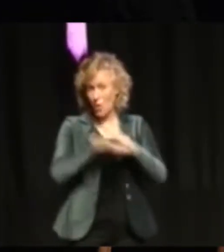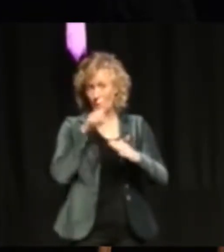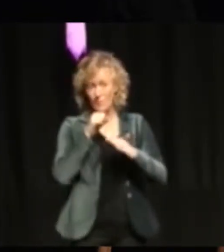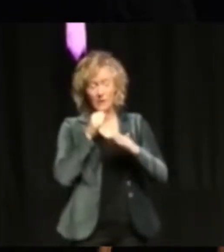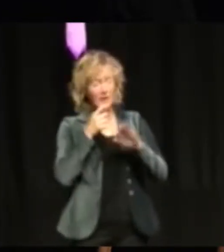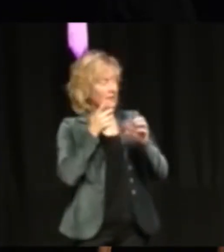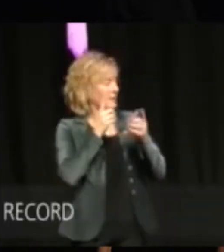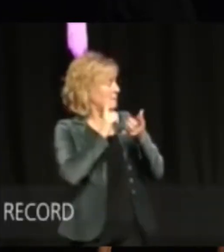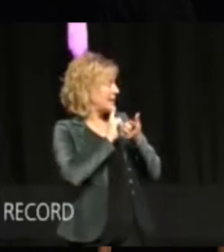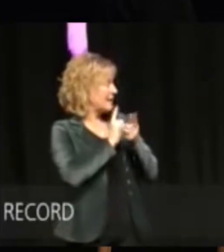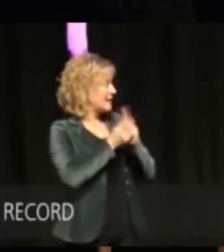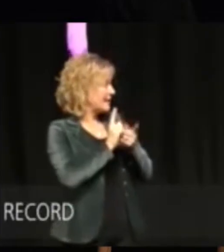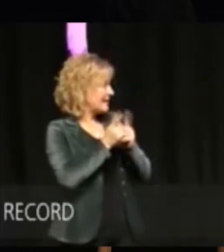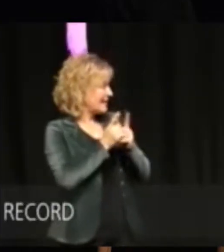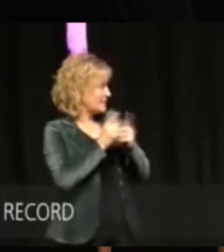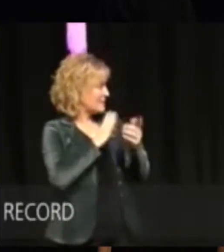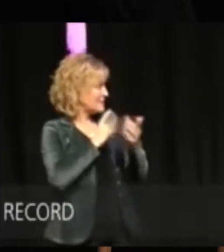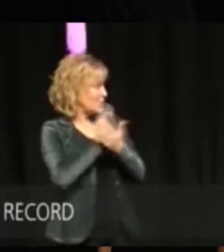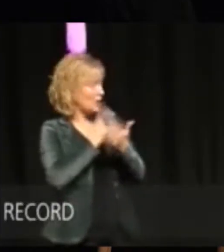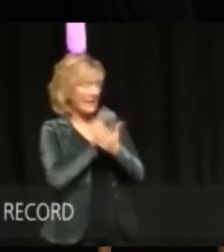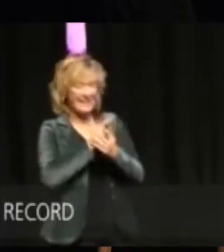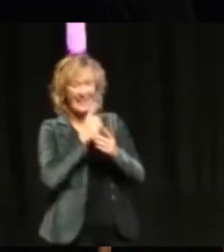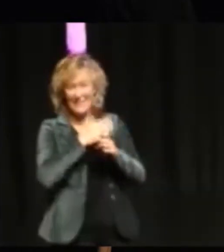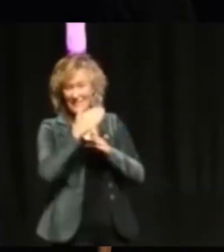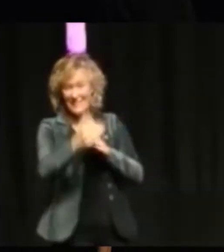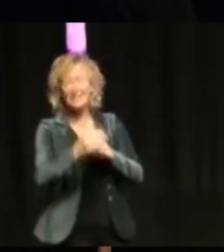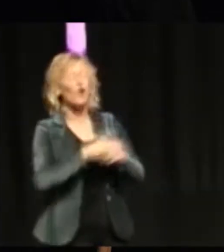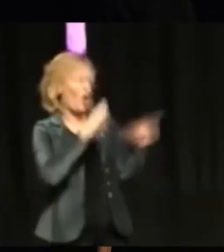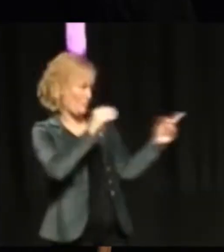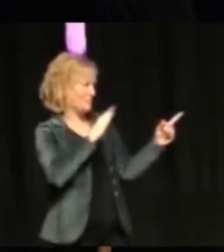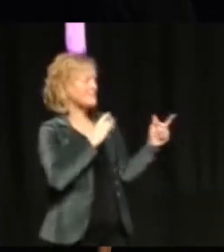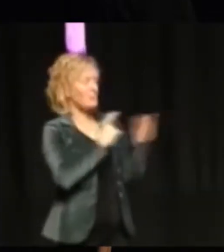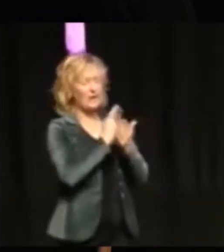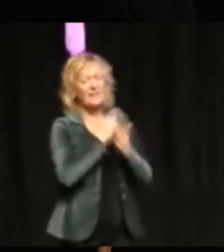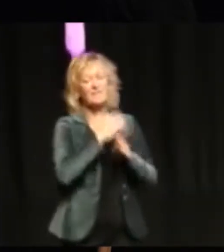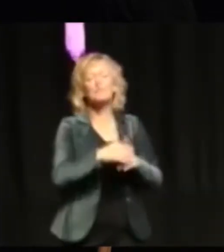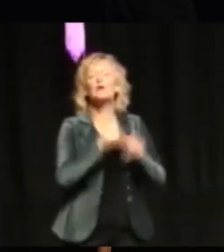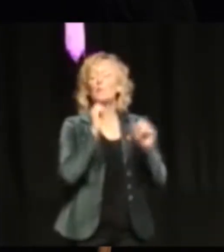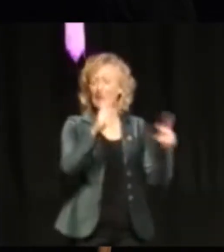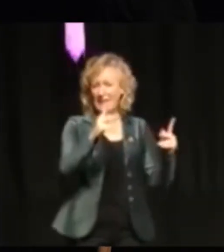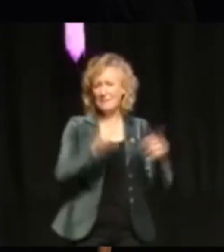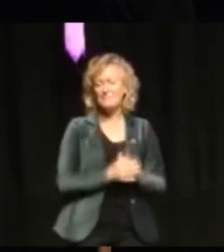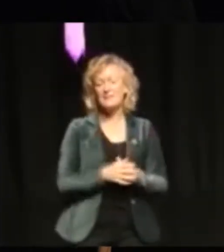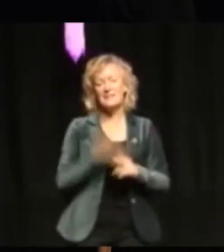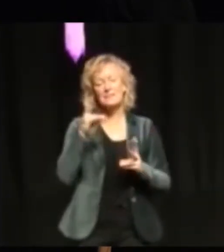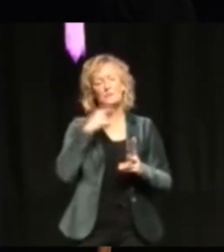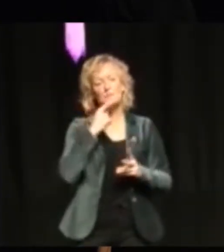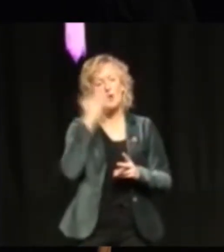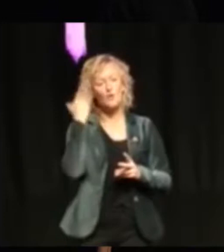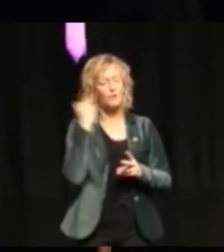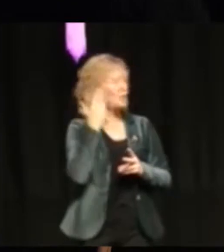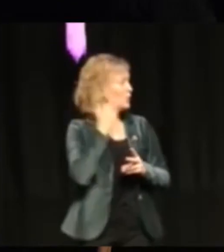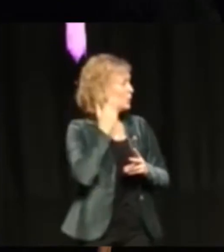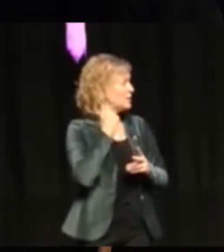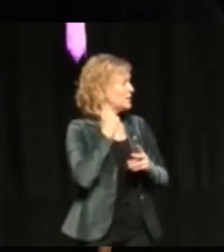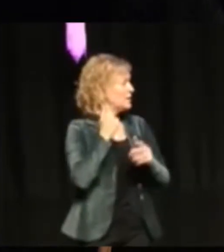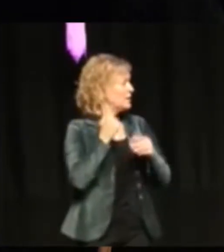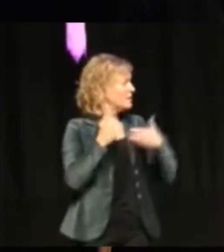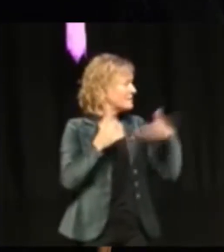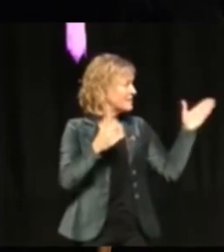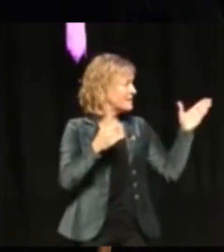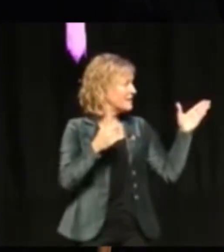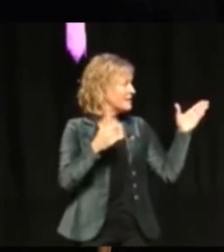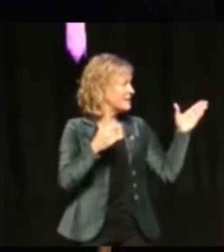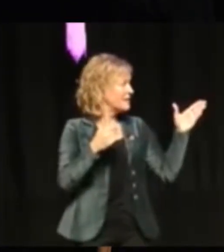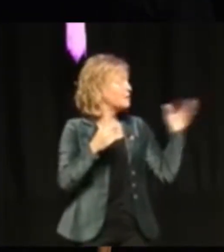maybe you'll give me a chance in the question and answers? If we have the time, yes, please. All right. Sorry. As I mentioned before, we could actually talk about